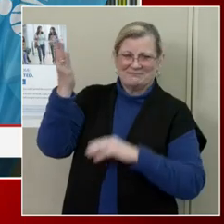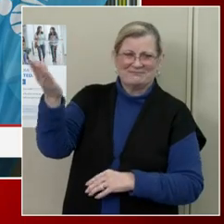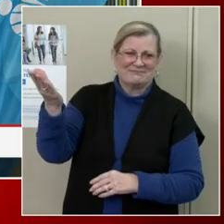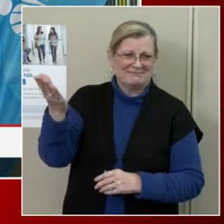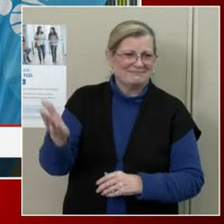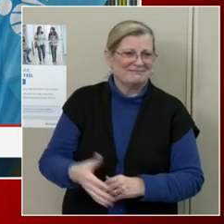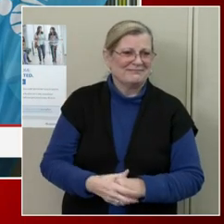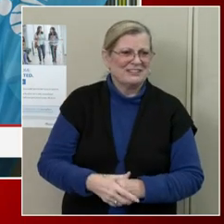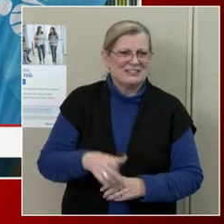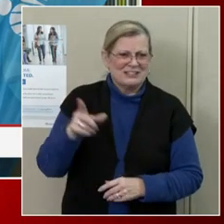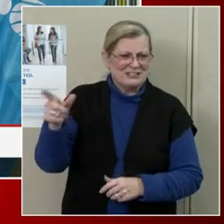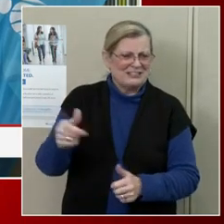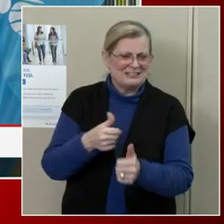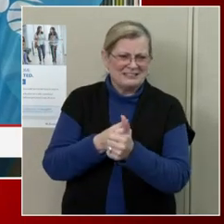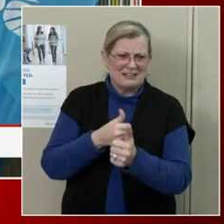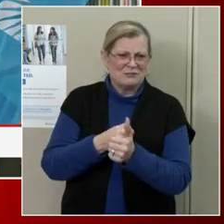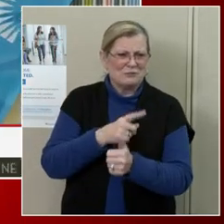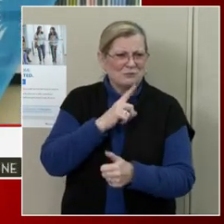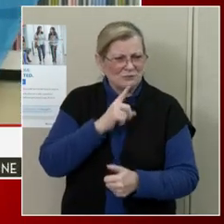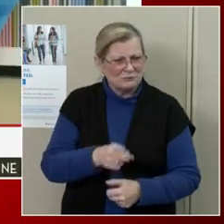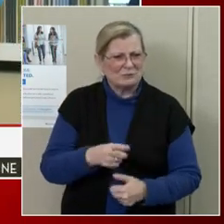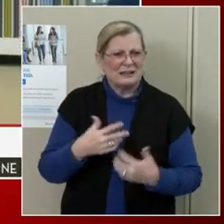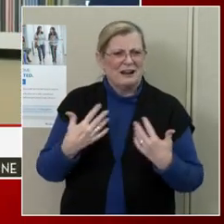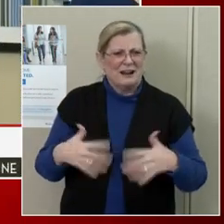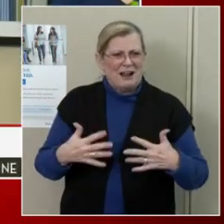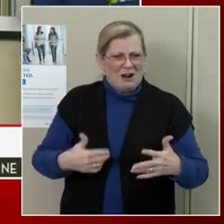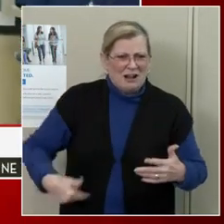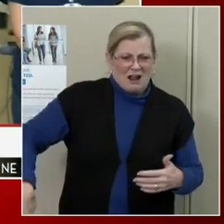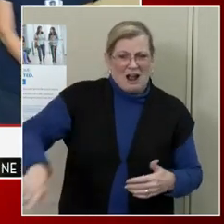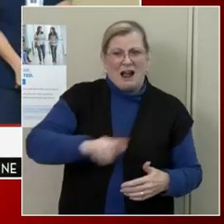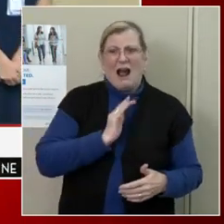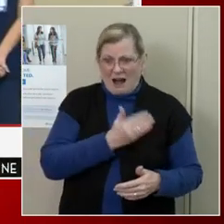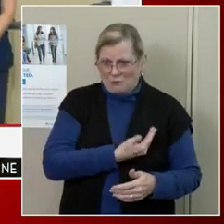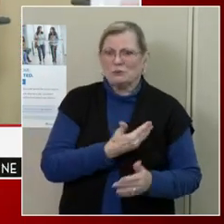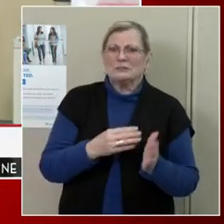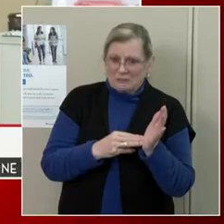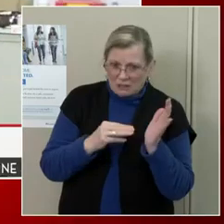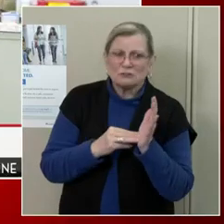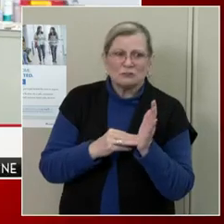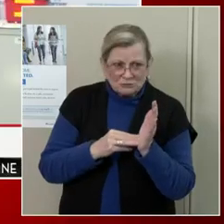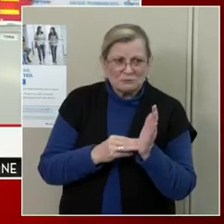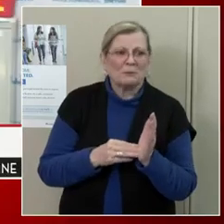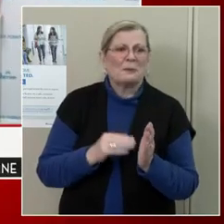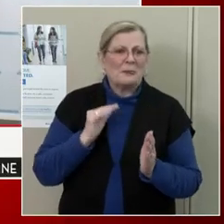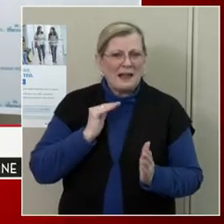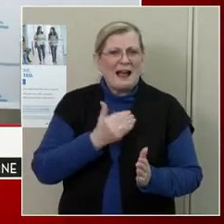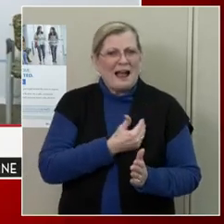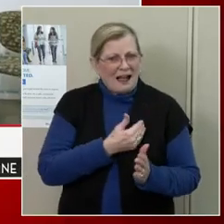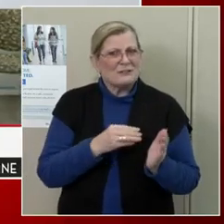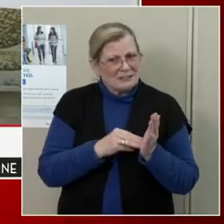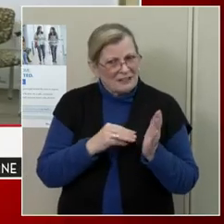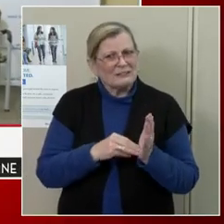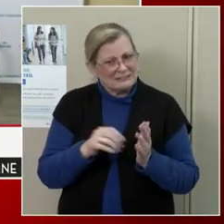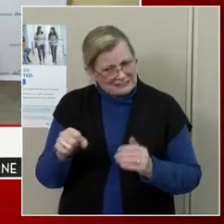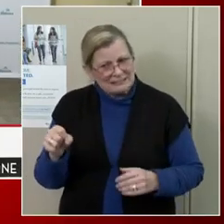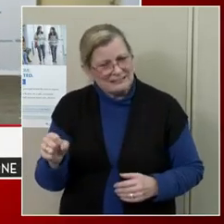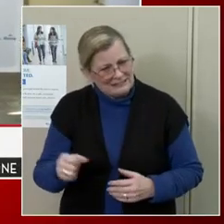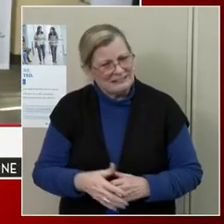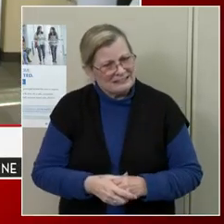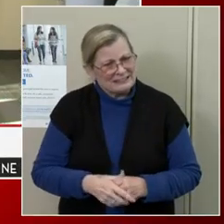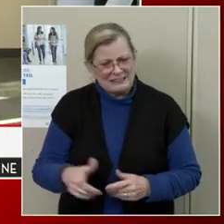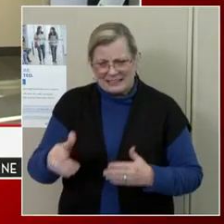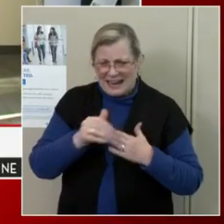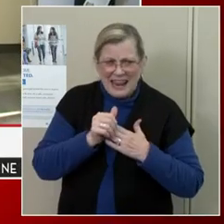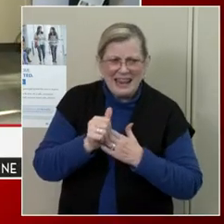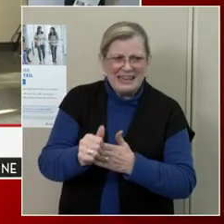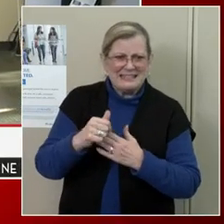Dr. Nesbitt is our doctor, Ruth, and she is responsible for leading DC